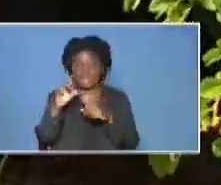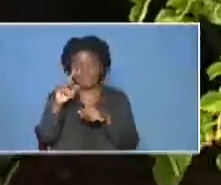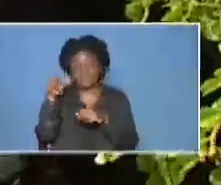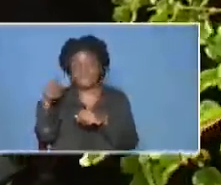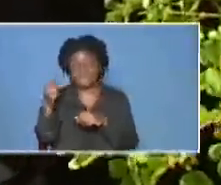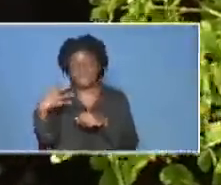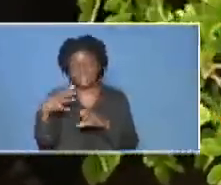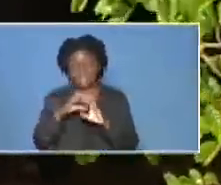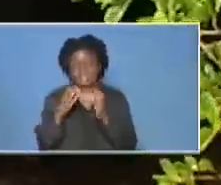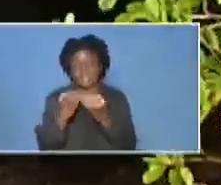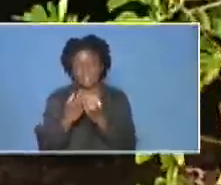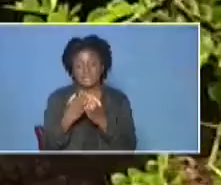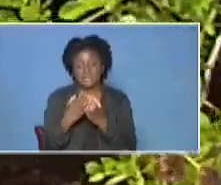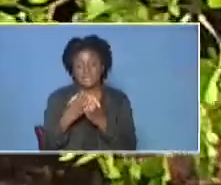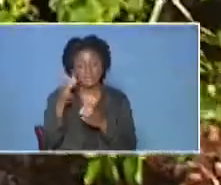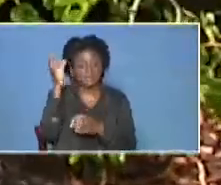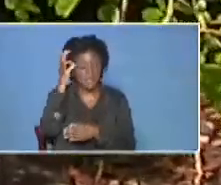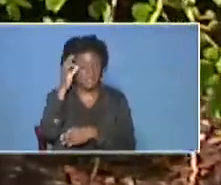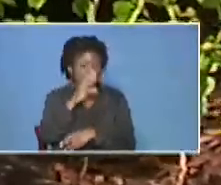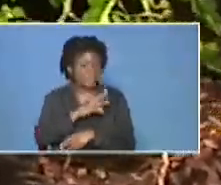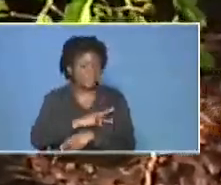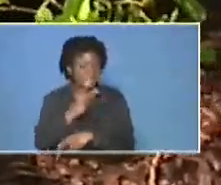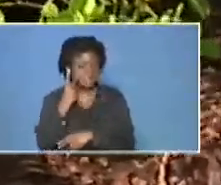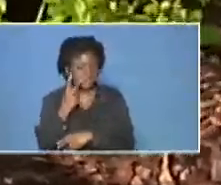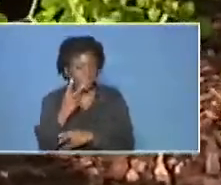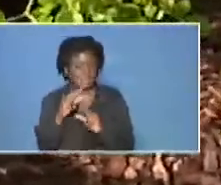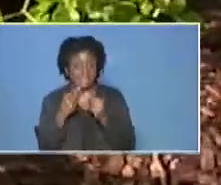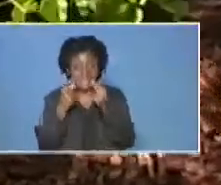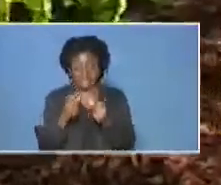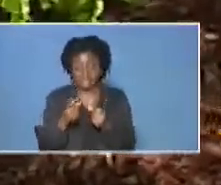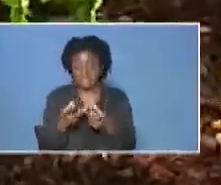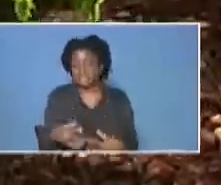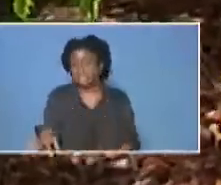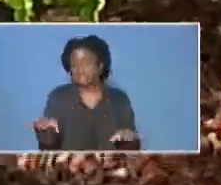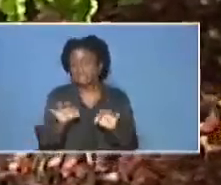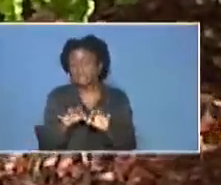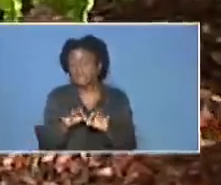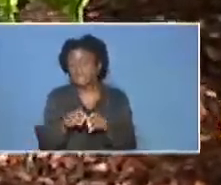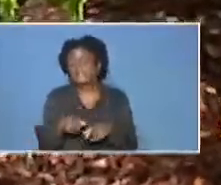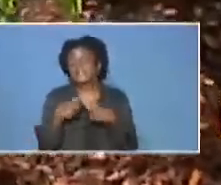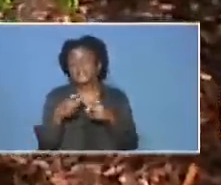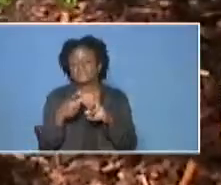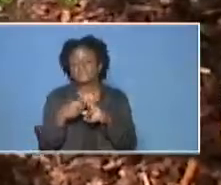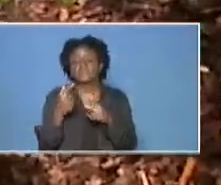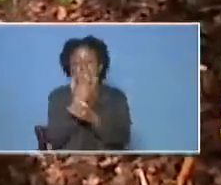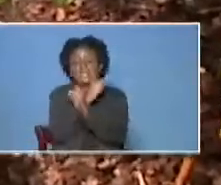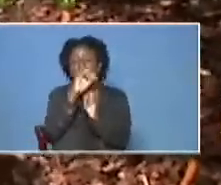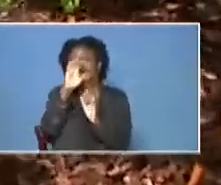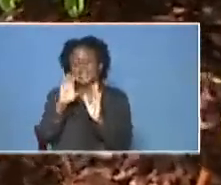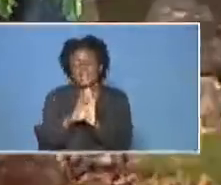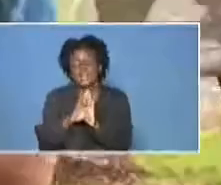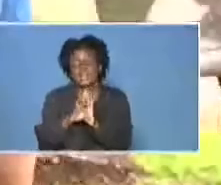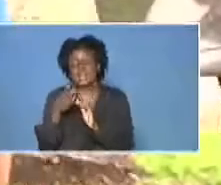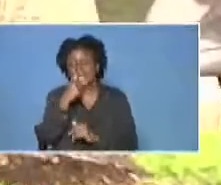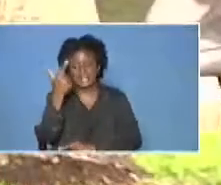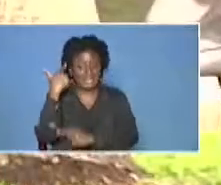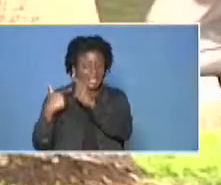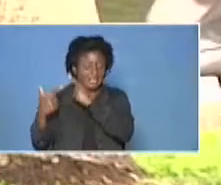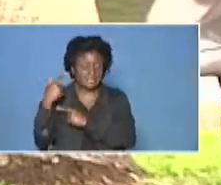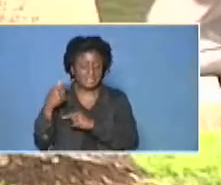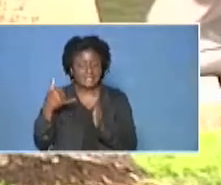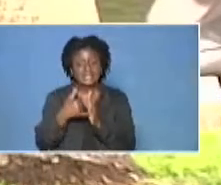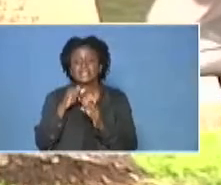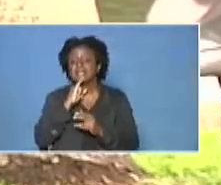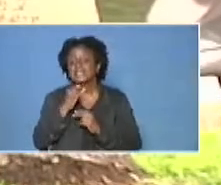seeing the gift as an important monument to independence and legacy. It is an honour for Sunshine